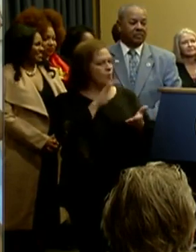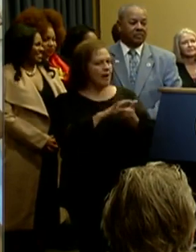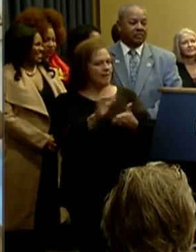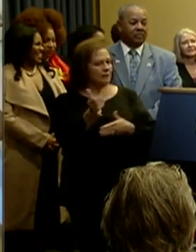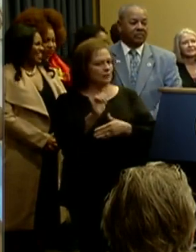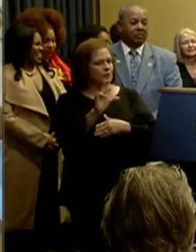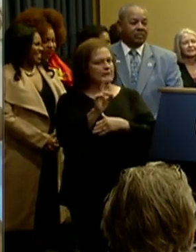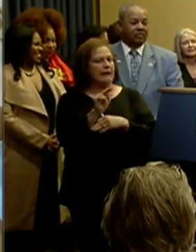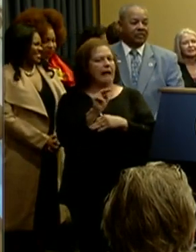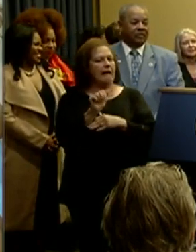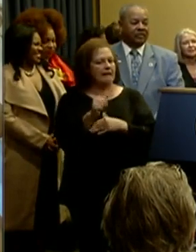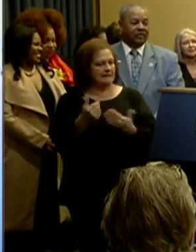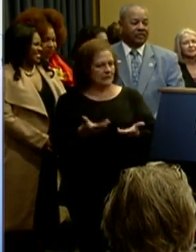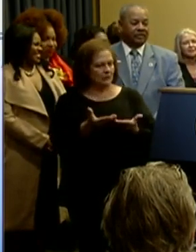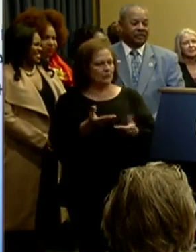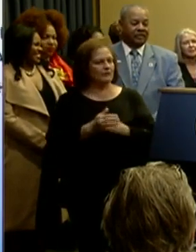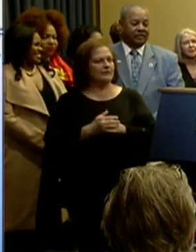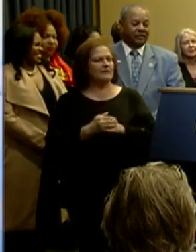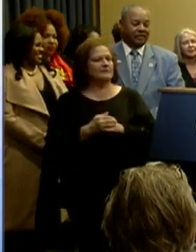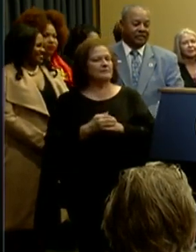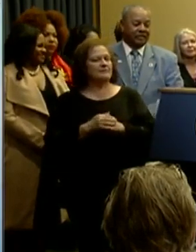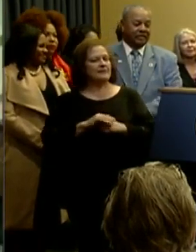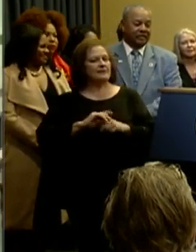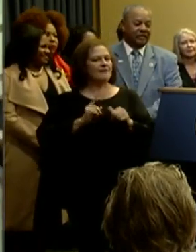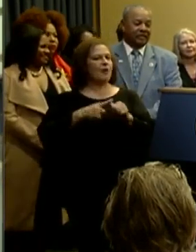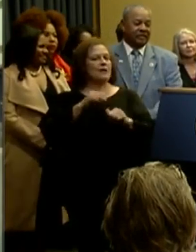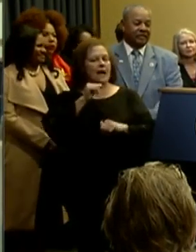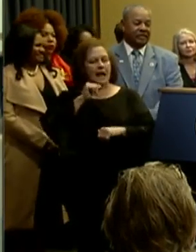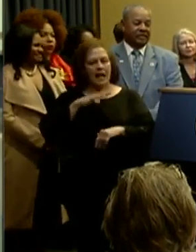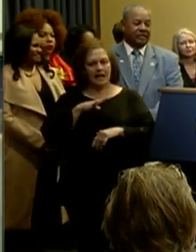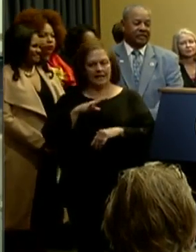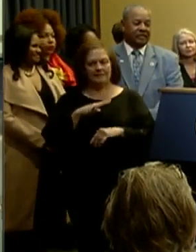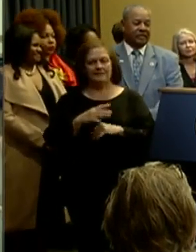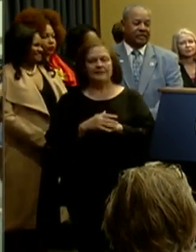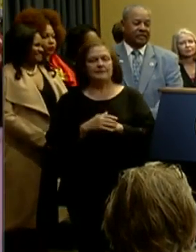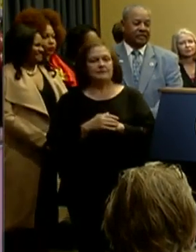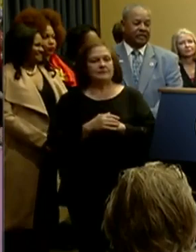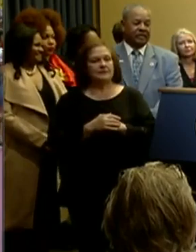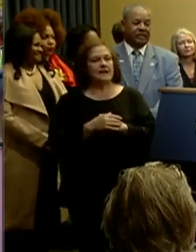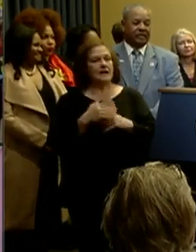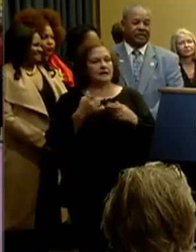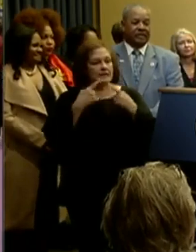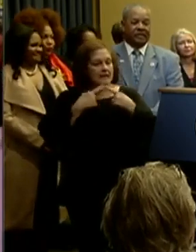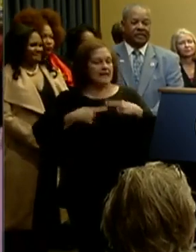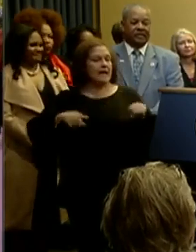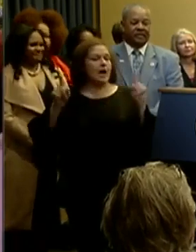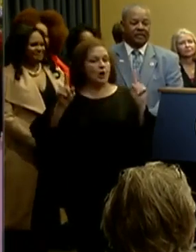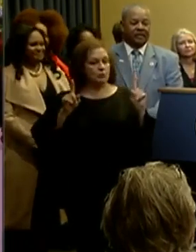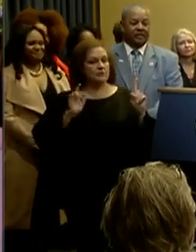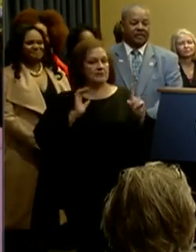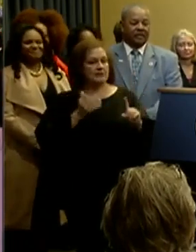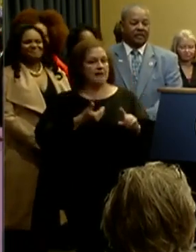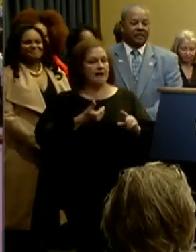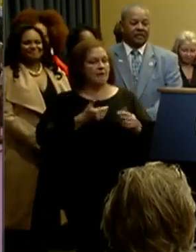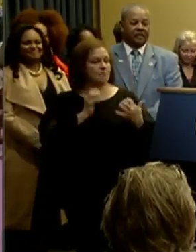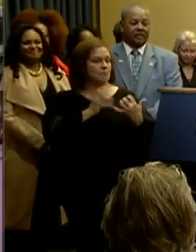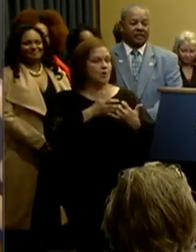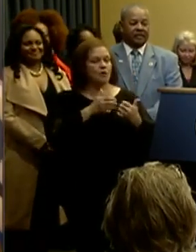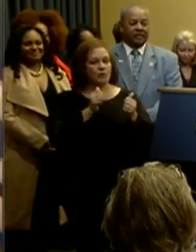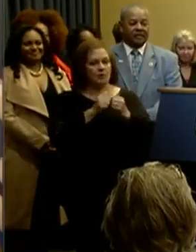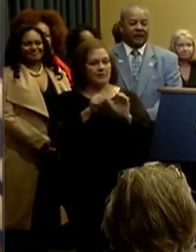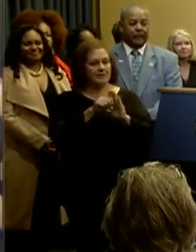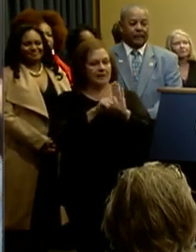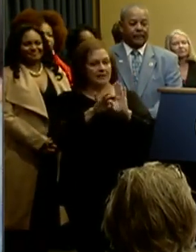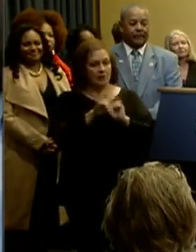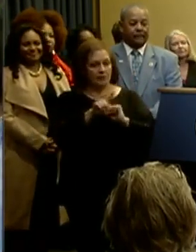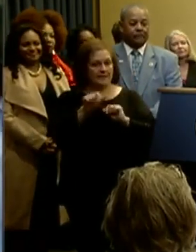yes. Donna. Thank you for being here, First Lady. It's great to be here to announce an extension of the partnership between the state